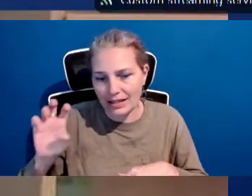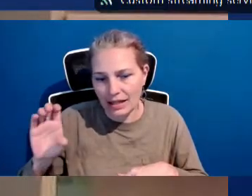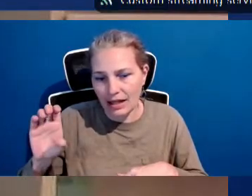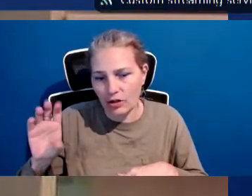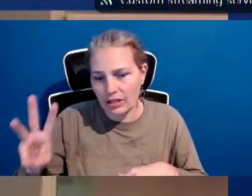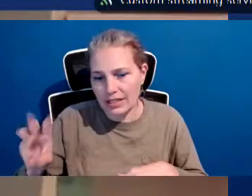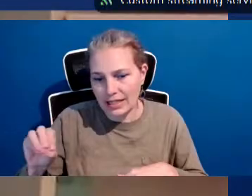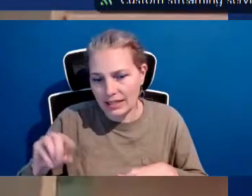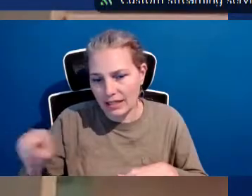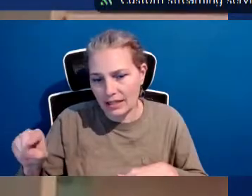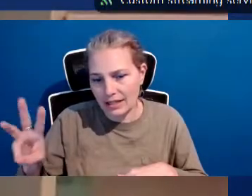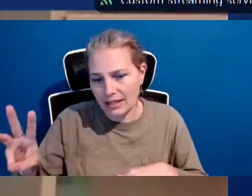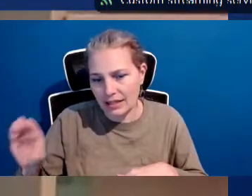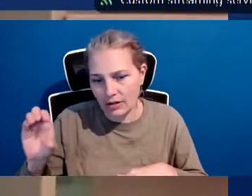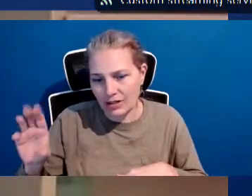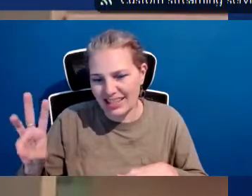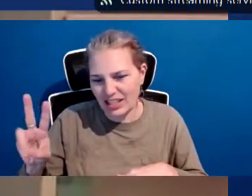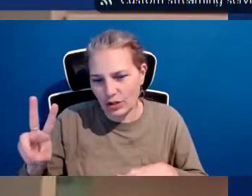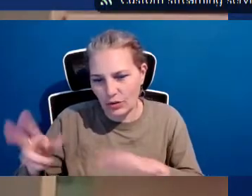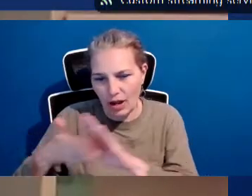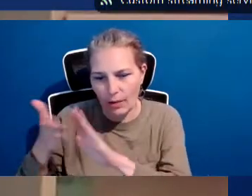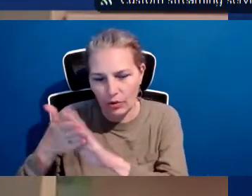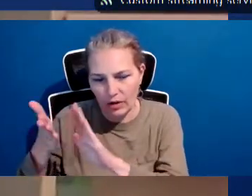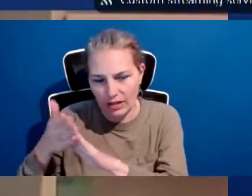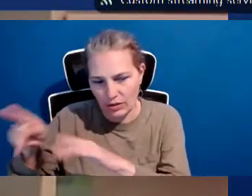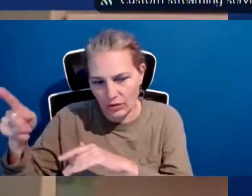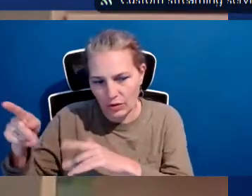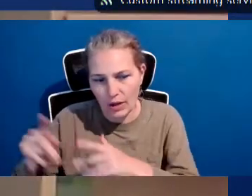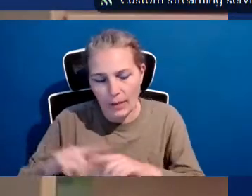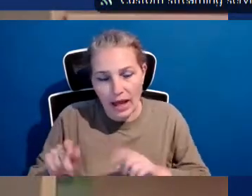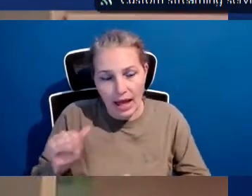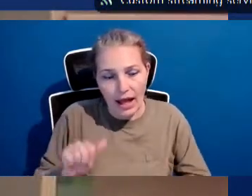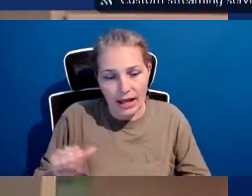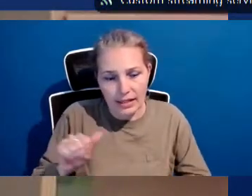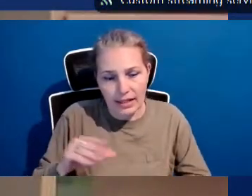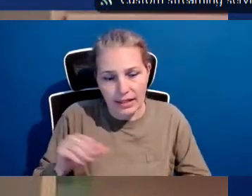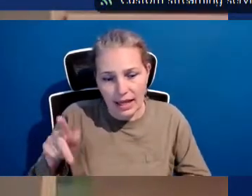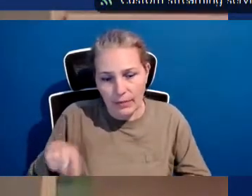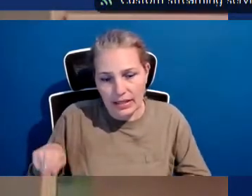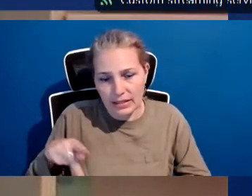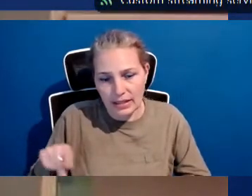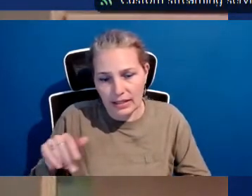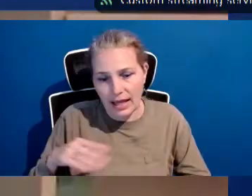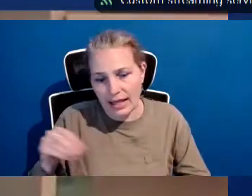Sierra Madre that isn't served by those two lines is served by Metro Micro.